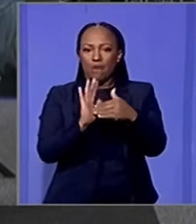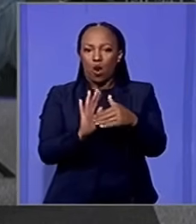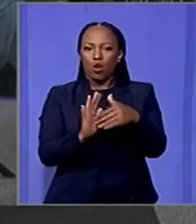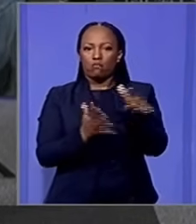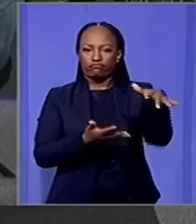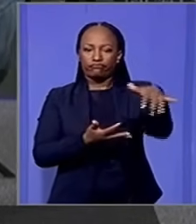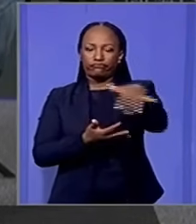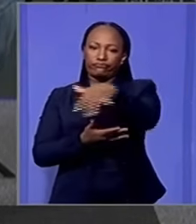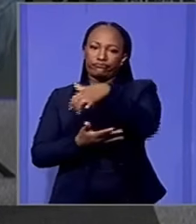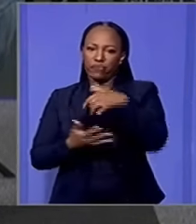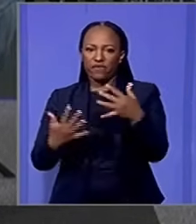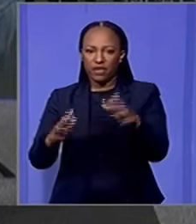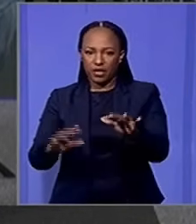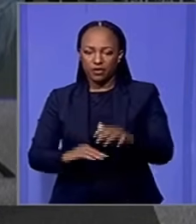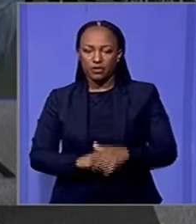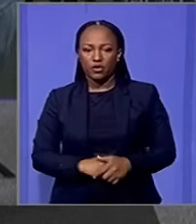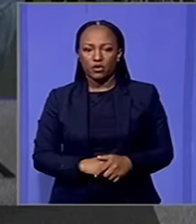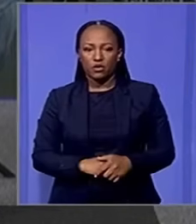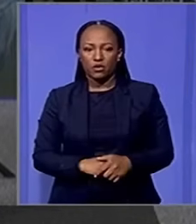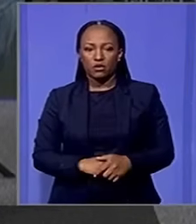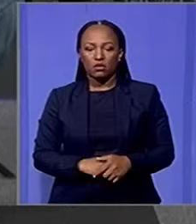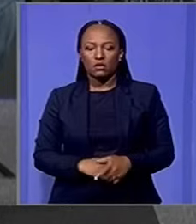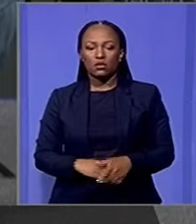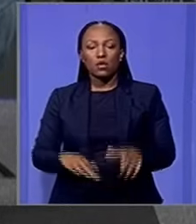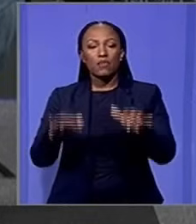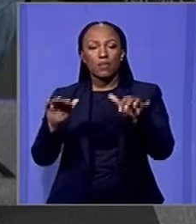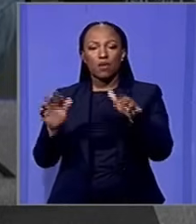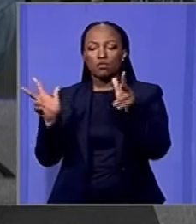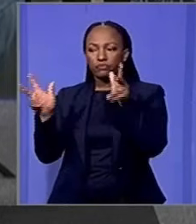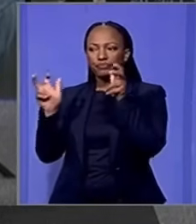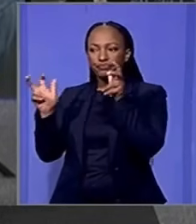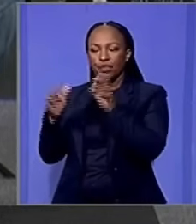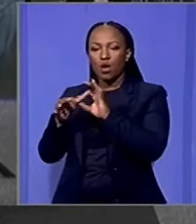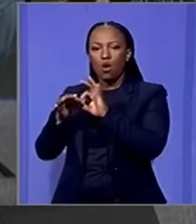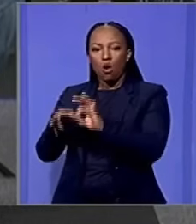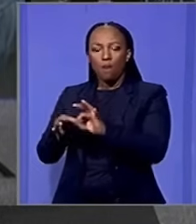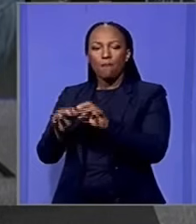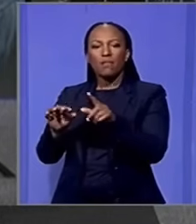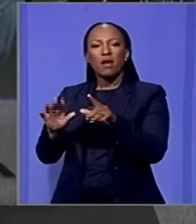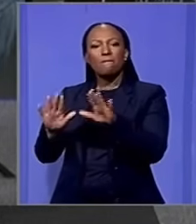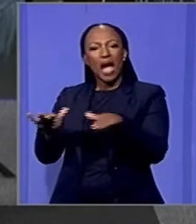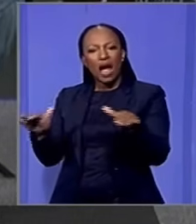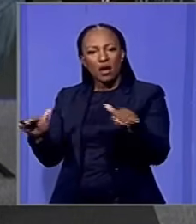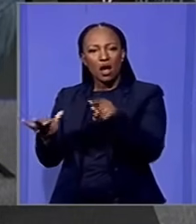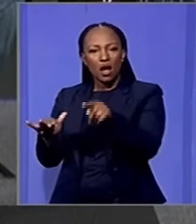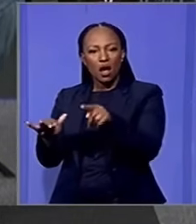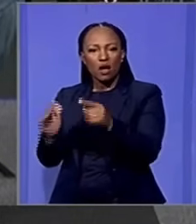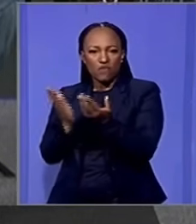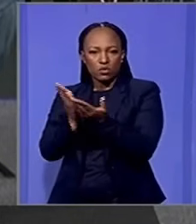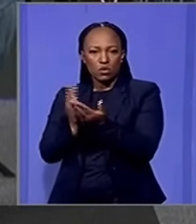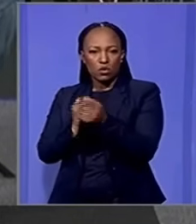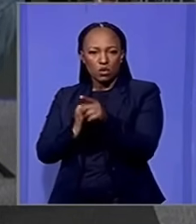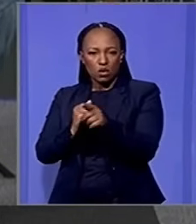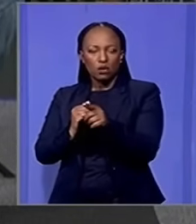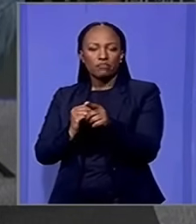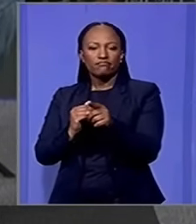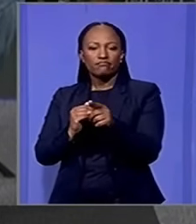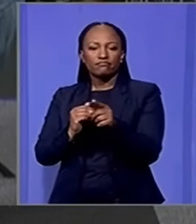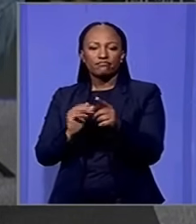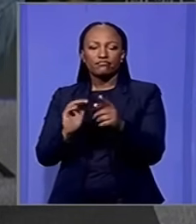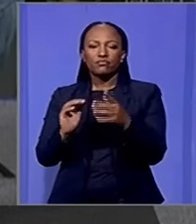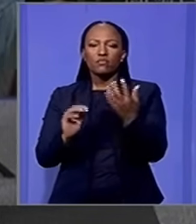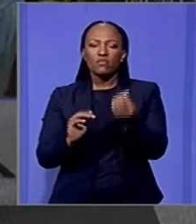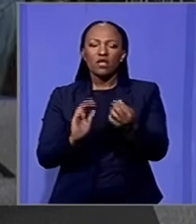re thuše ba ba leng ko gae ba ba theeleditšeng kudu bana ba sekolo go ne le a model